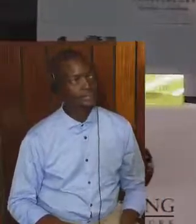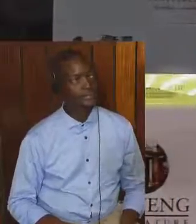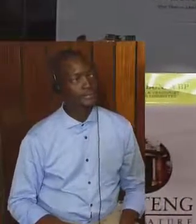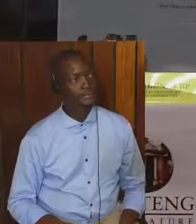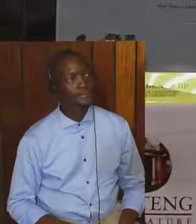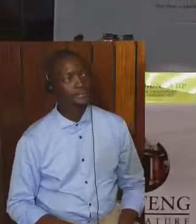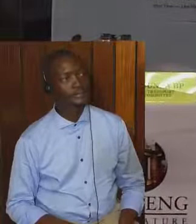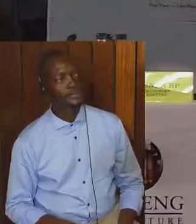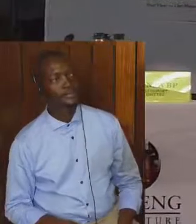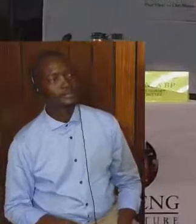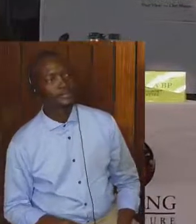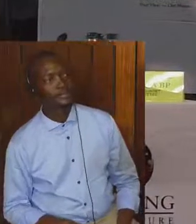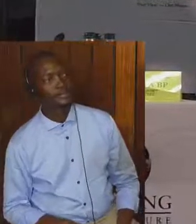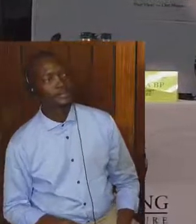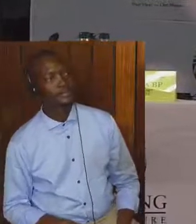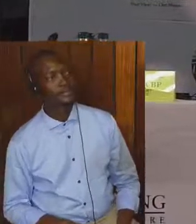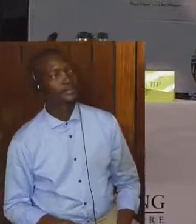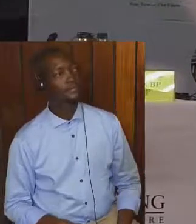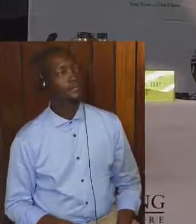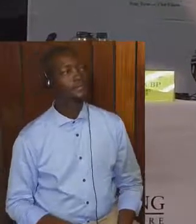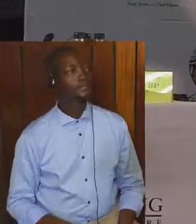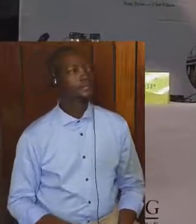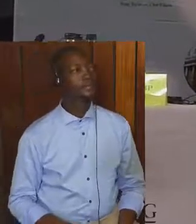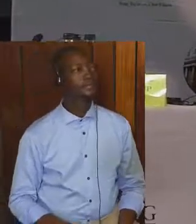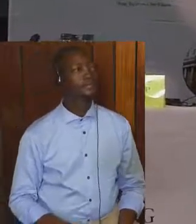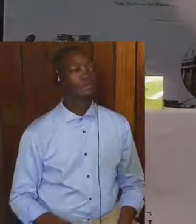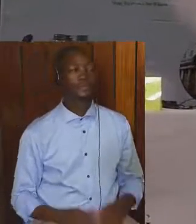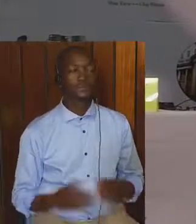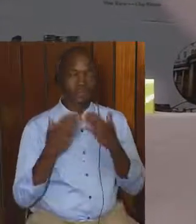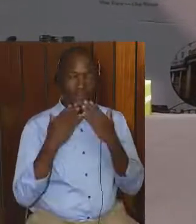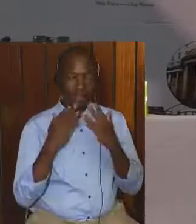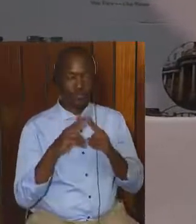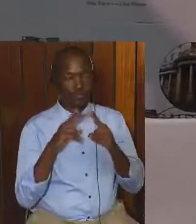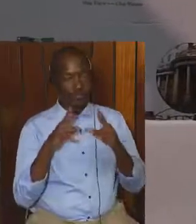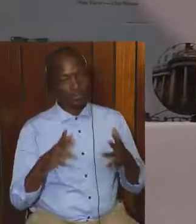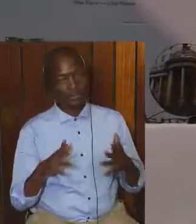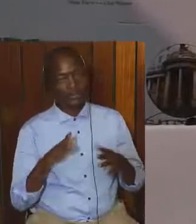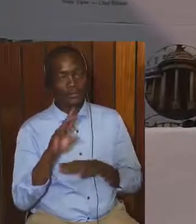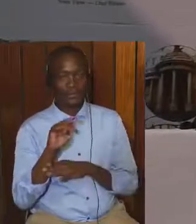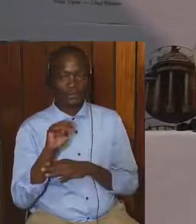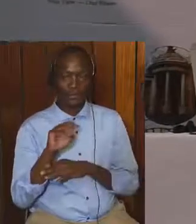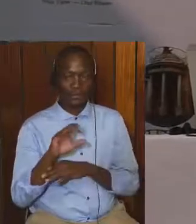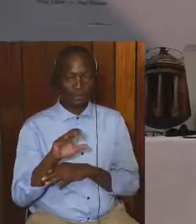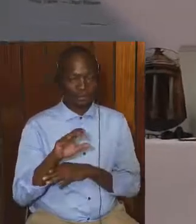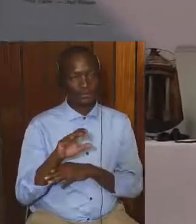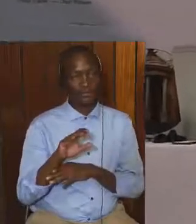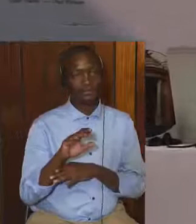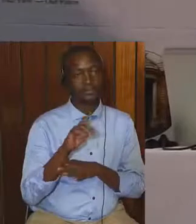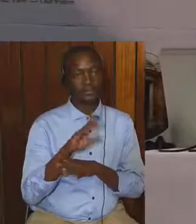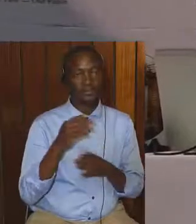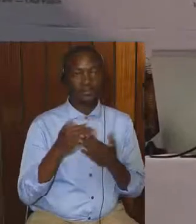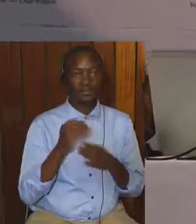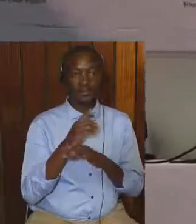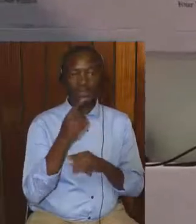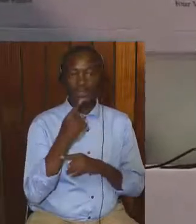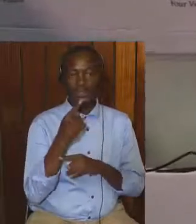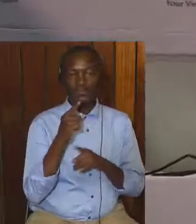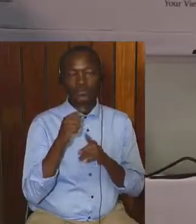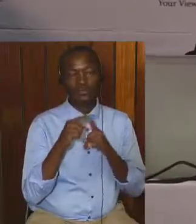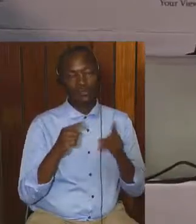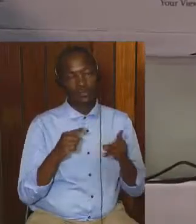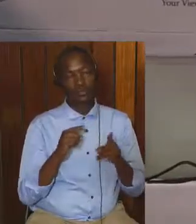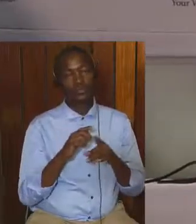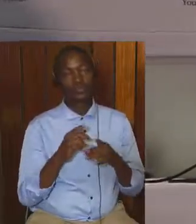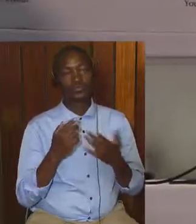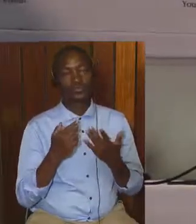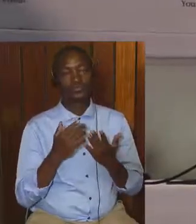Thank you very much, MMC, for what you've said. And I think I can say to you, you have